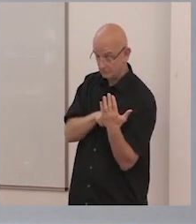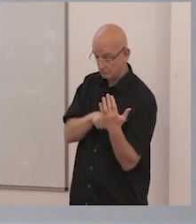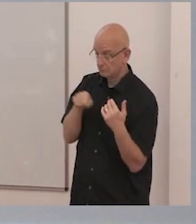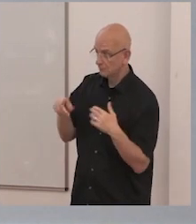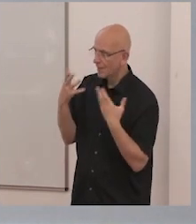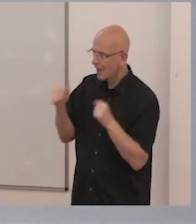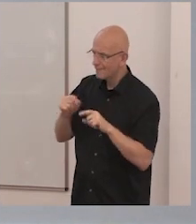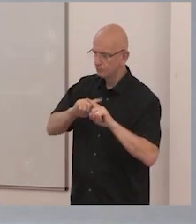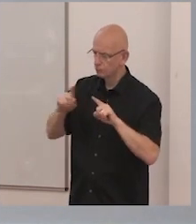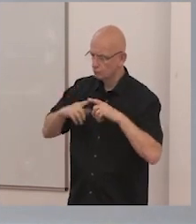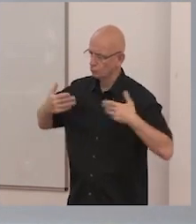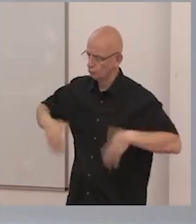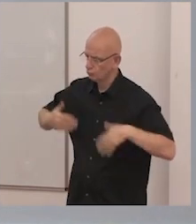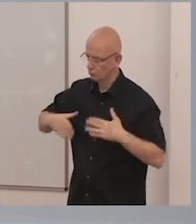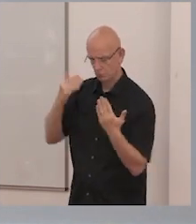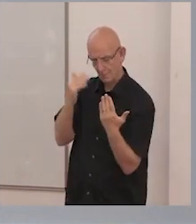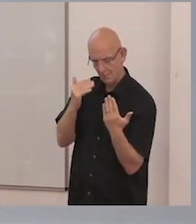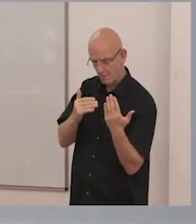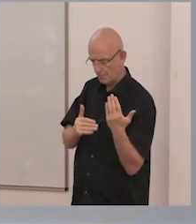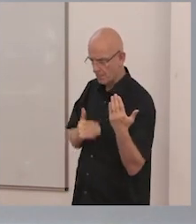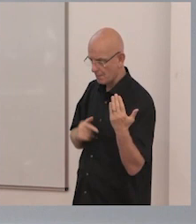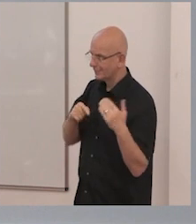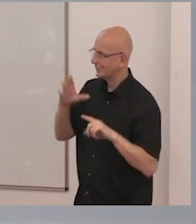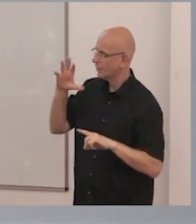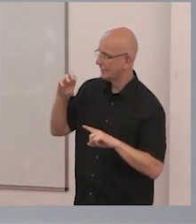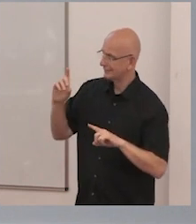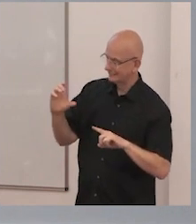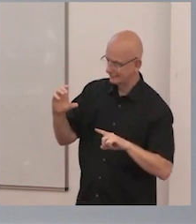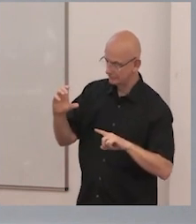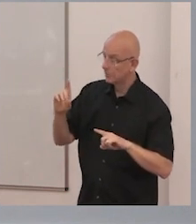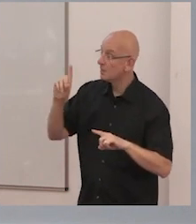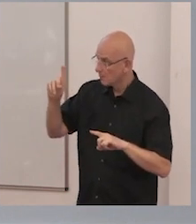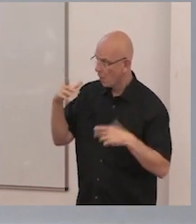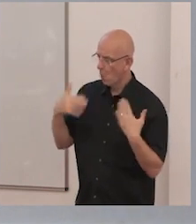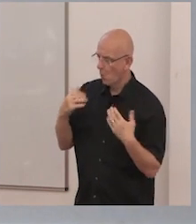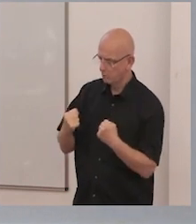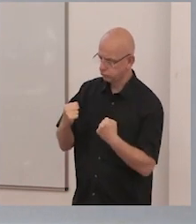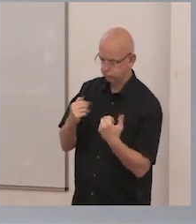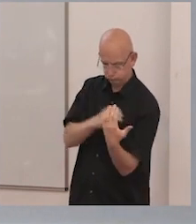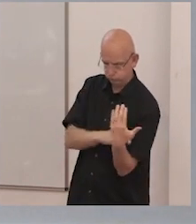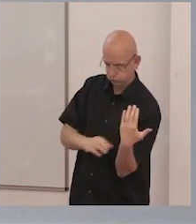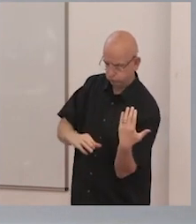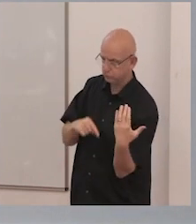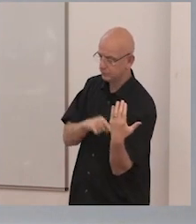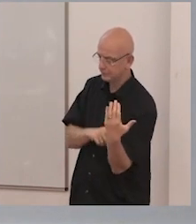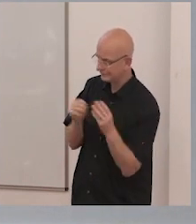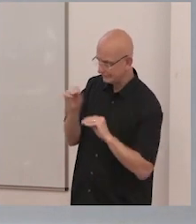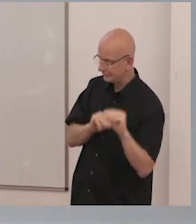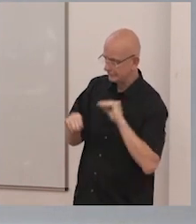strengthens them by putting a disability lens upon it. So it makes it more focused.